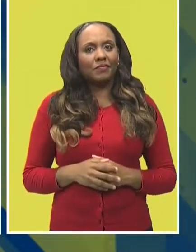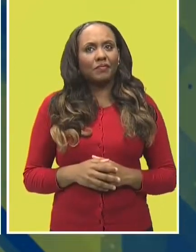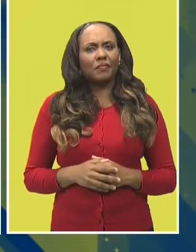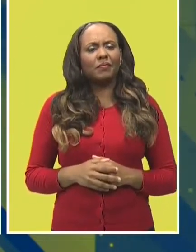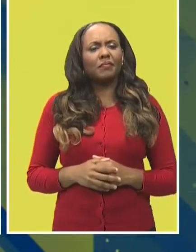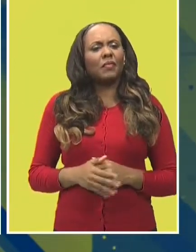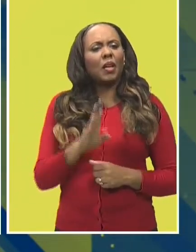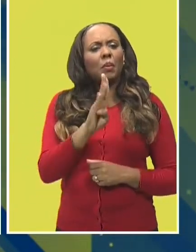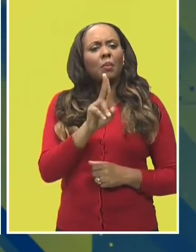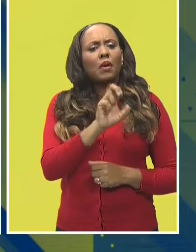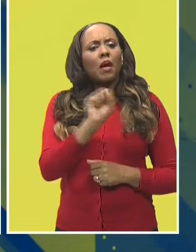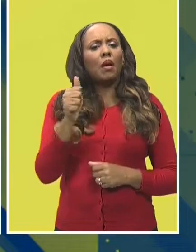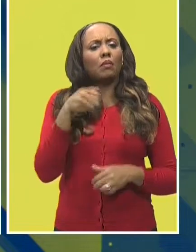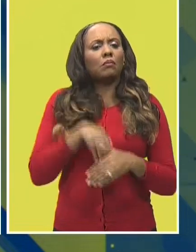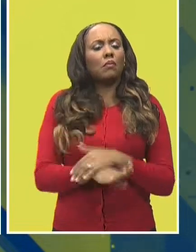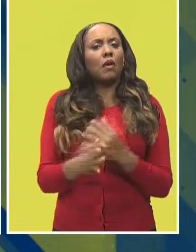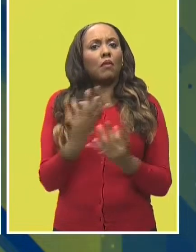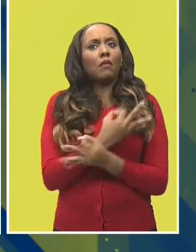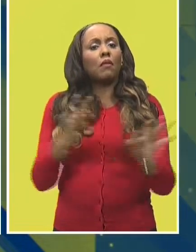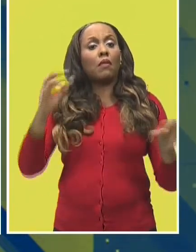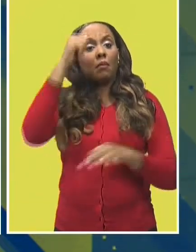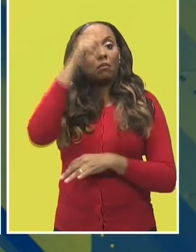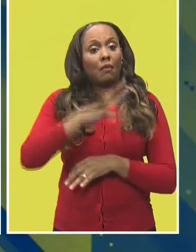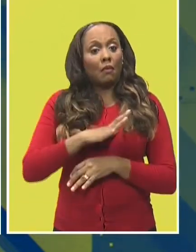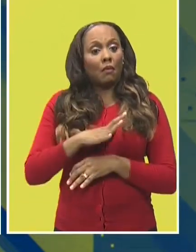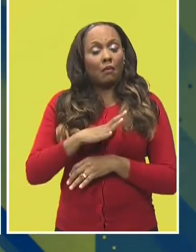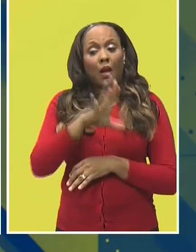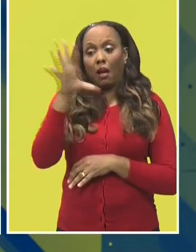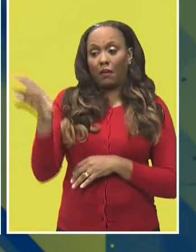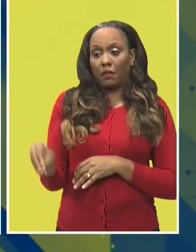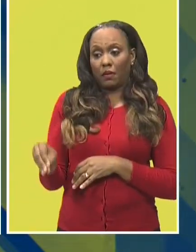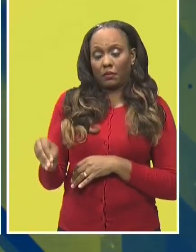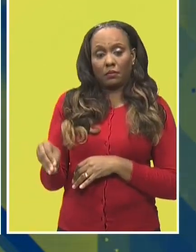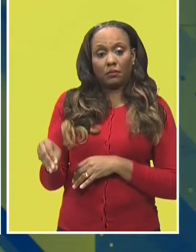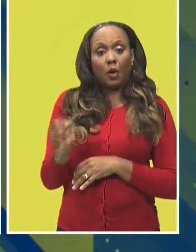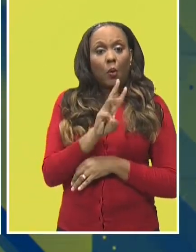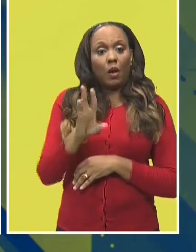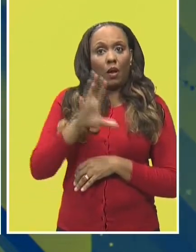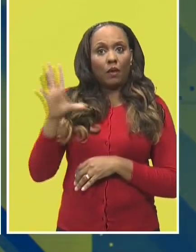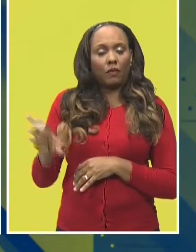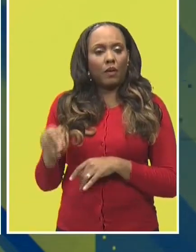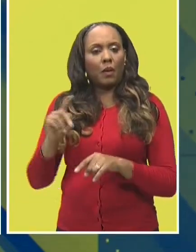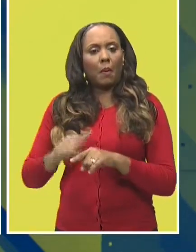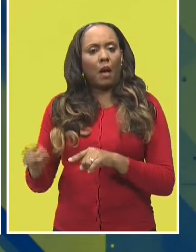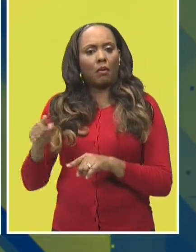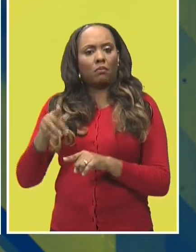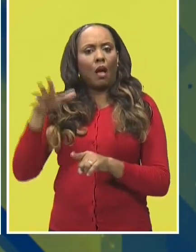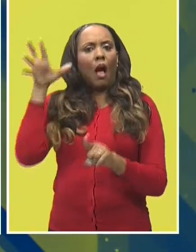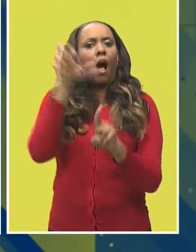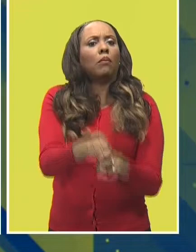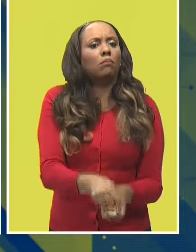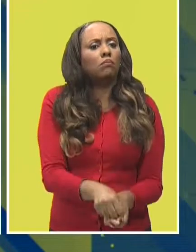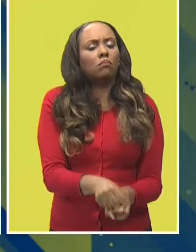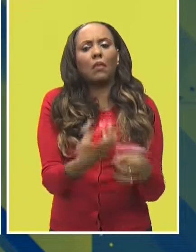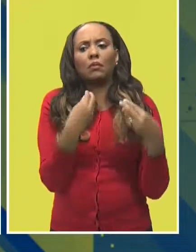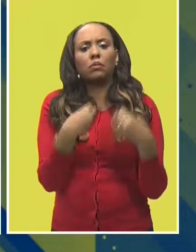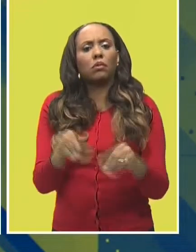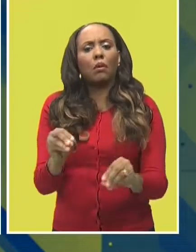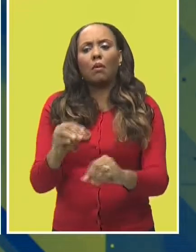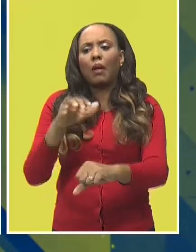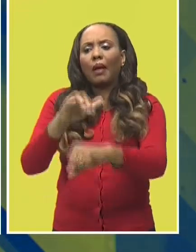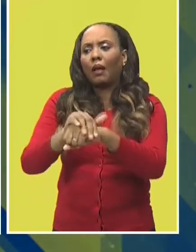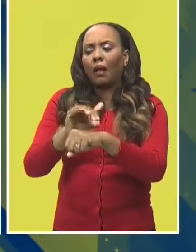Bussa was born a free man in West Africa of possible Igbo descent and was captured by African slave merchants, sold to the British,